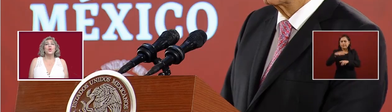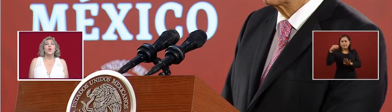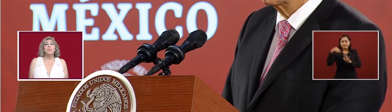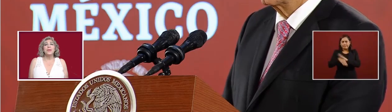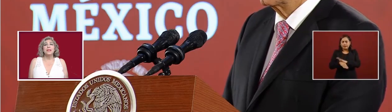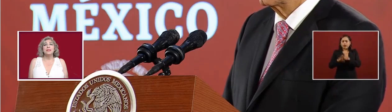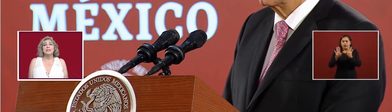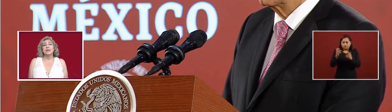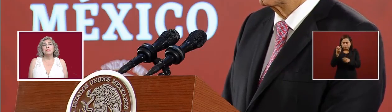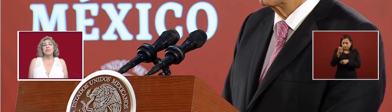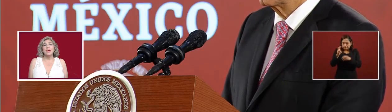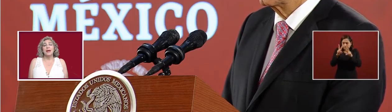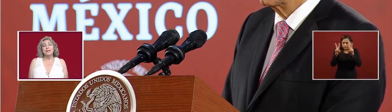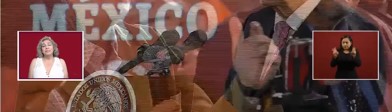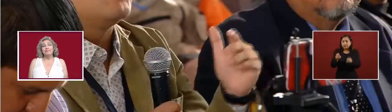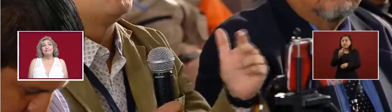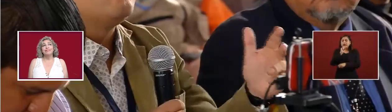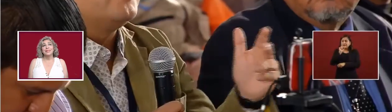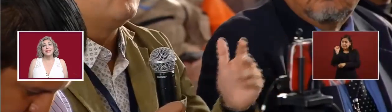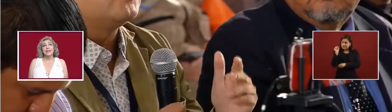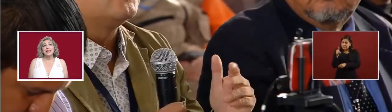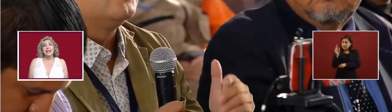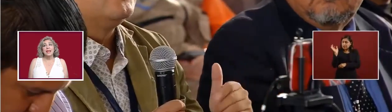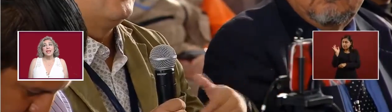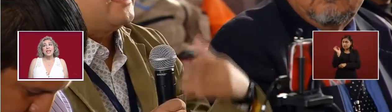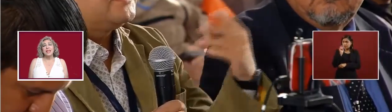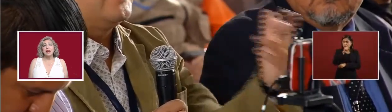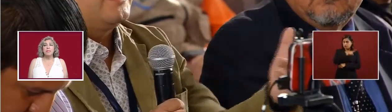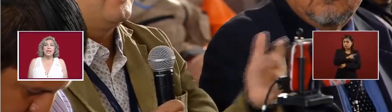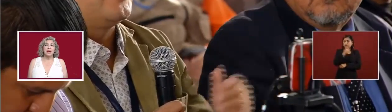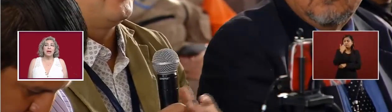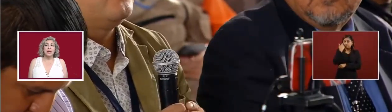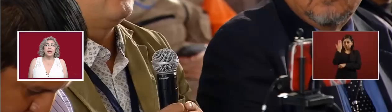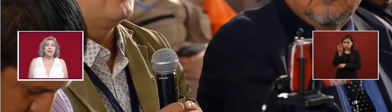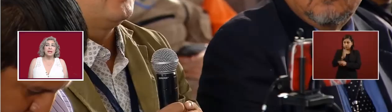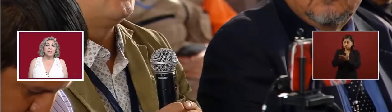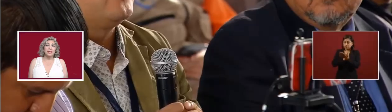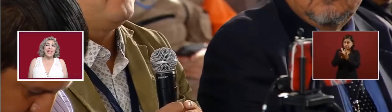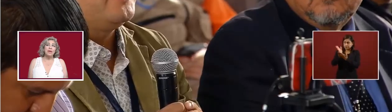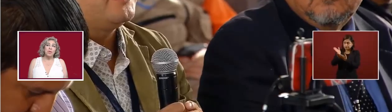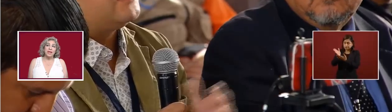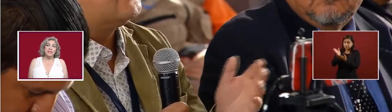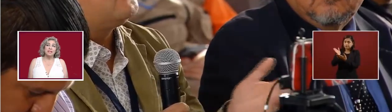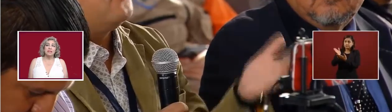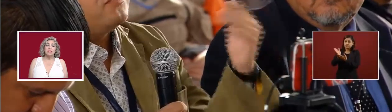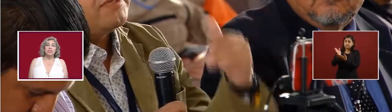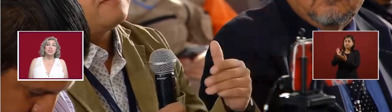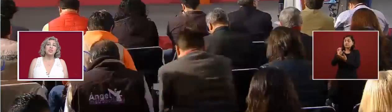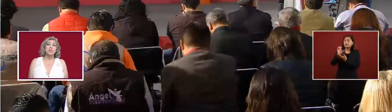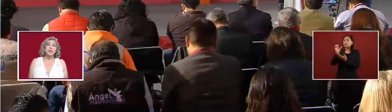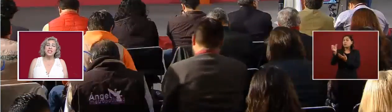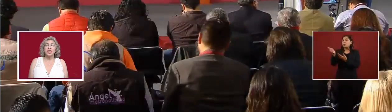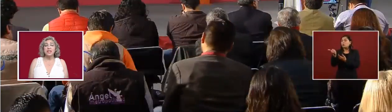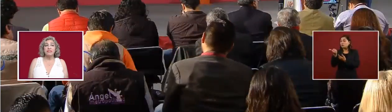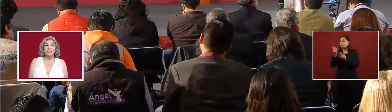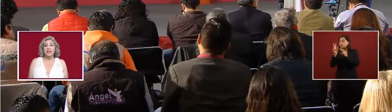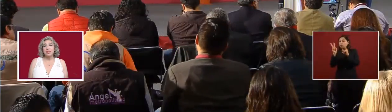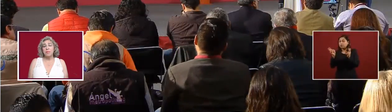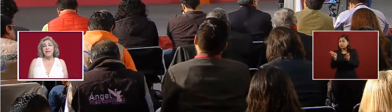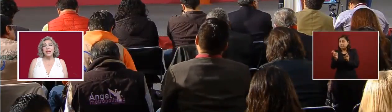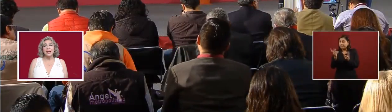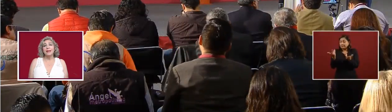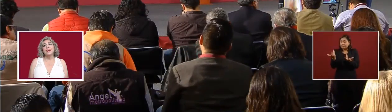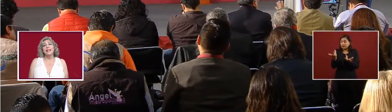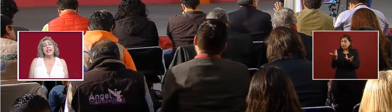to open some, um, economic, uh, gateways to the region of